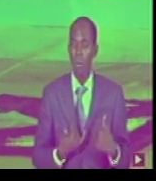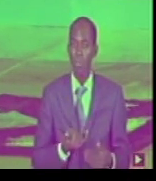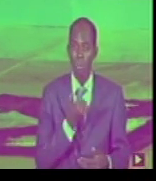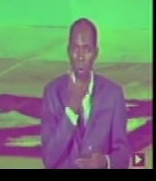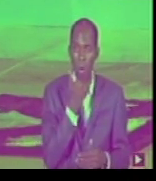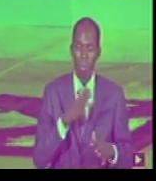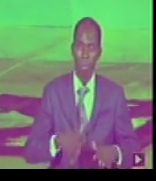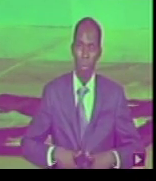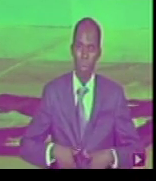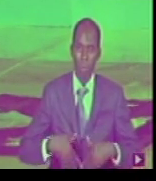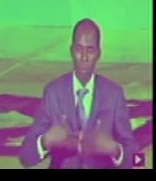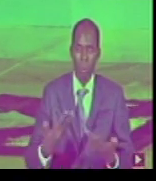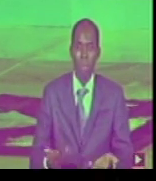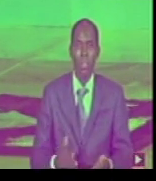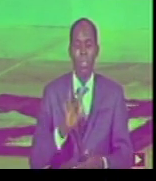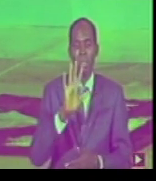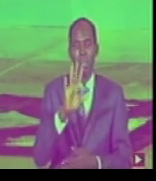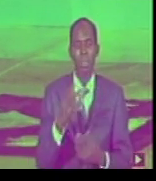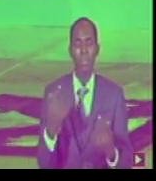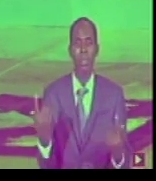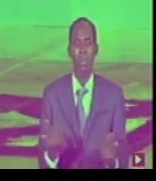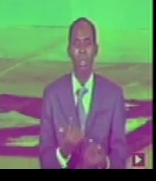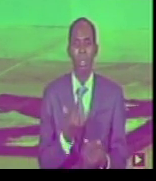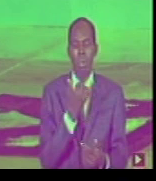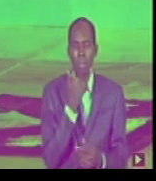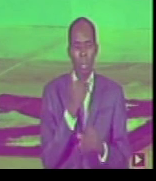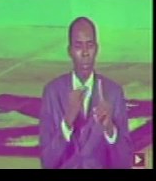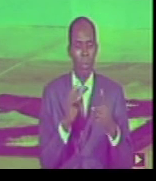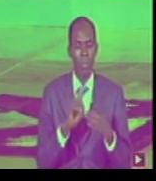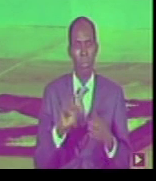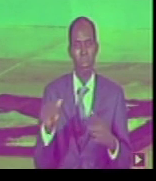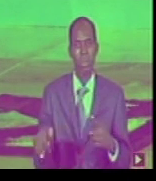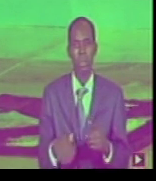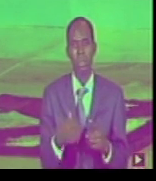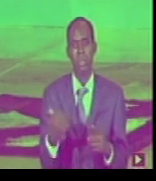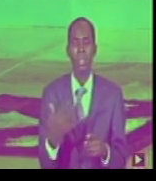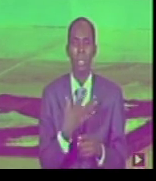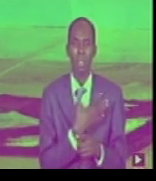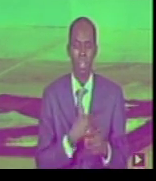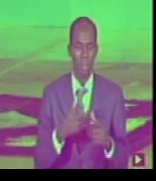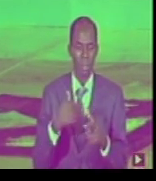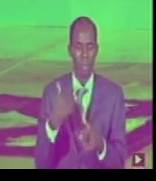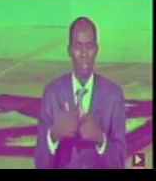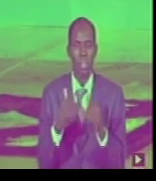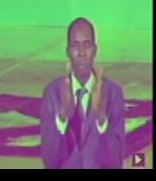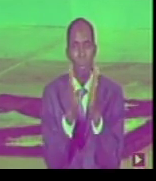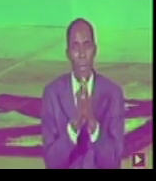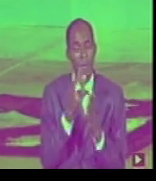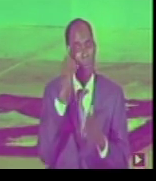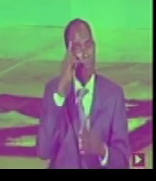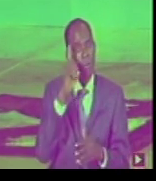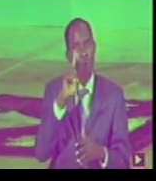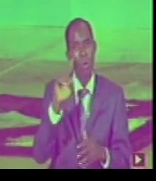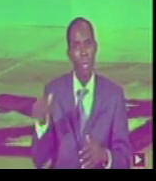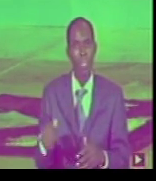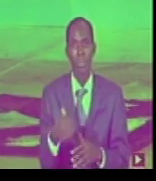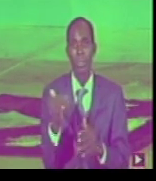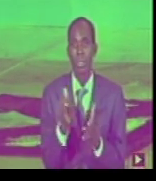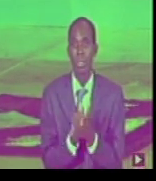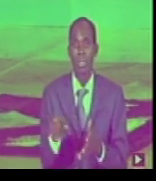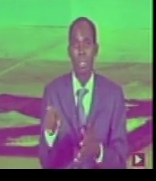your sin, your faults, one to another, and then pray one for another, that he may